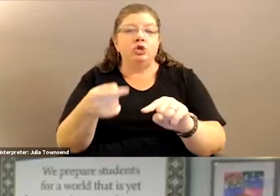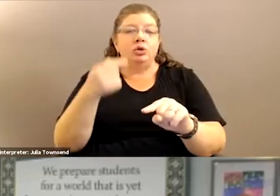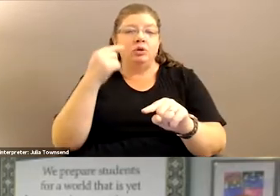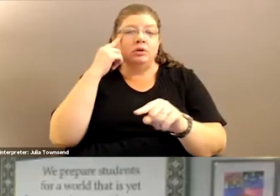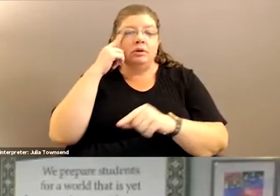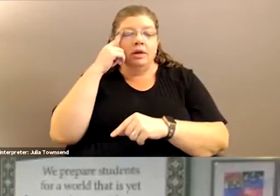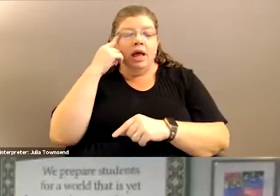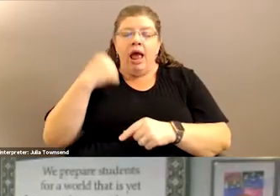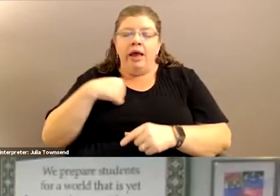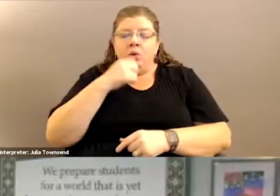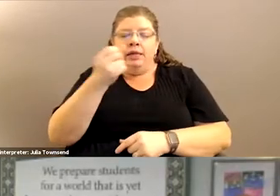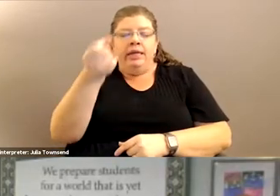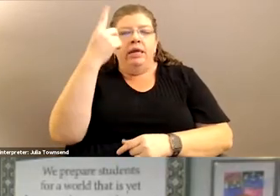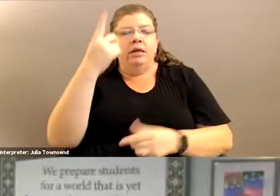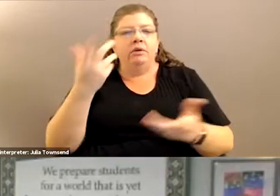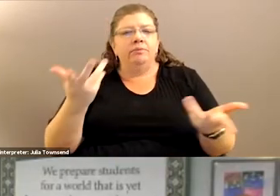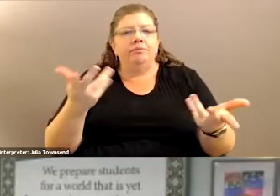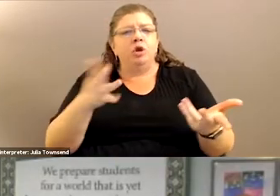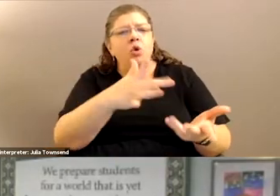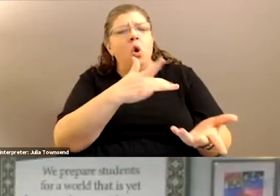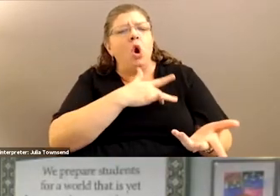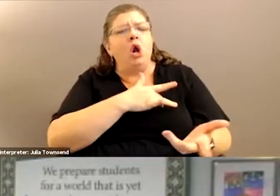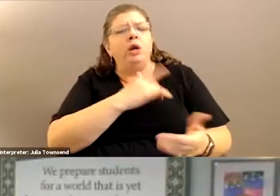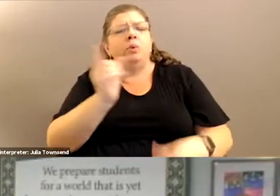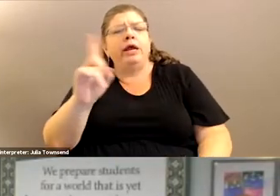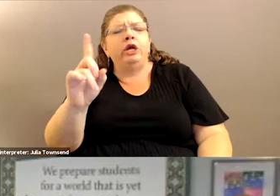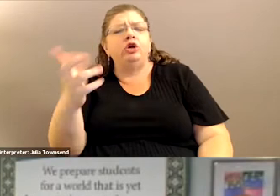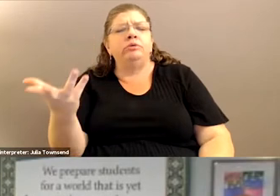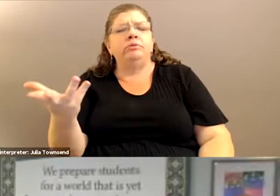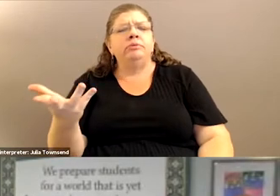don't get it where is your heart